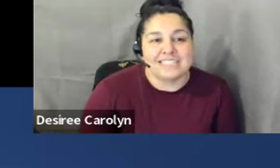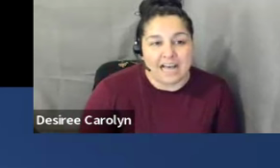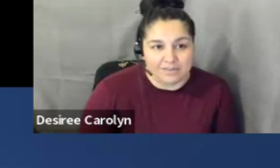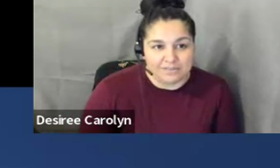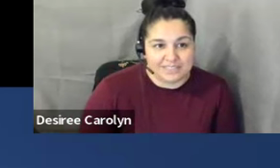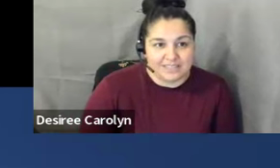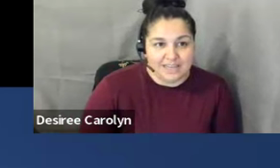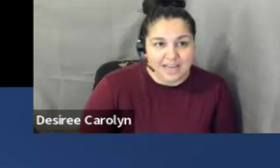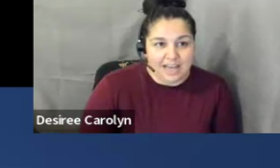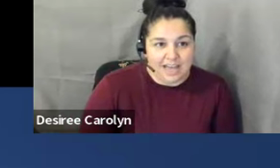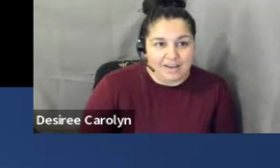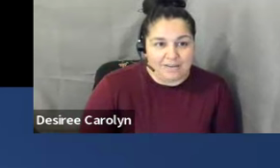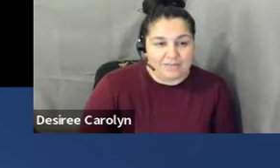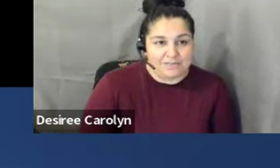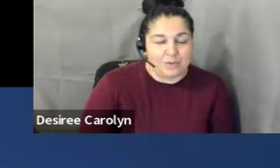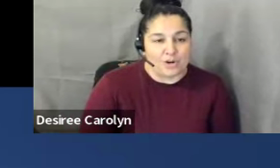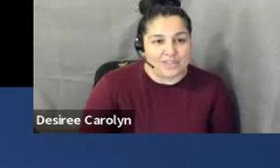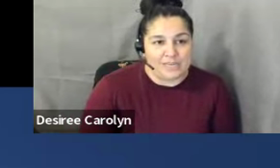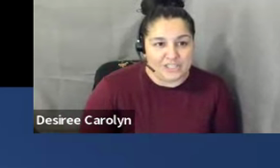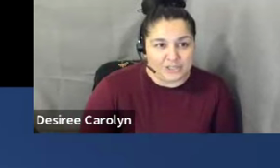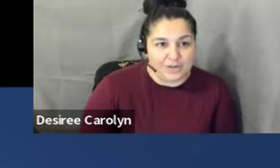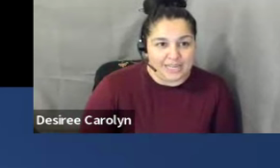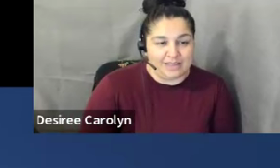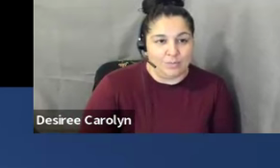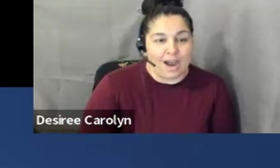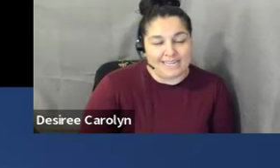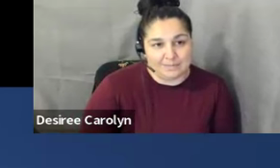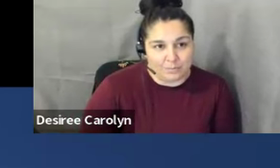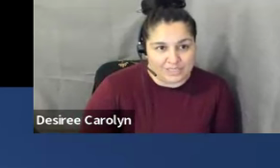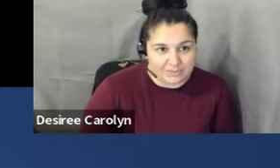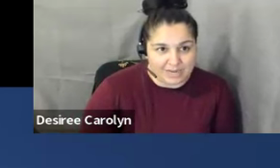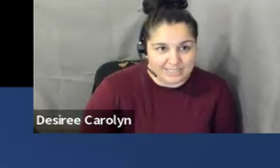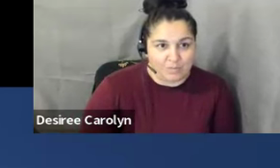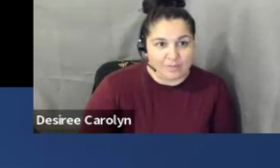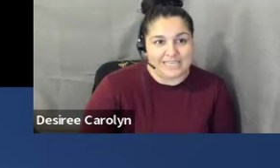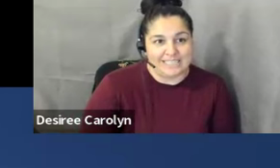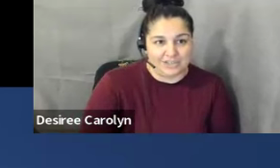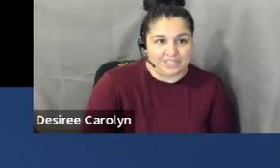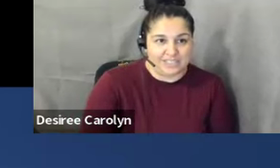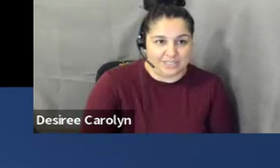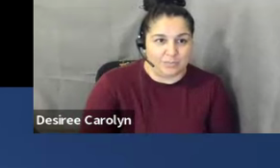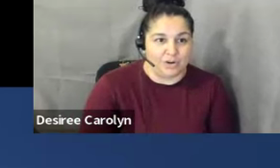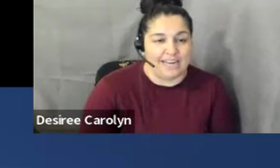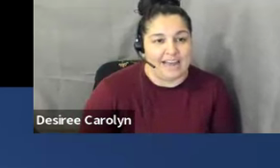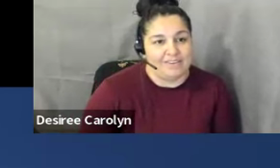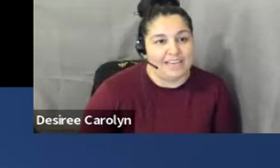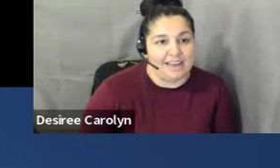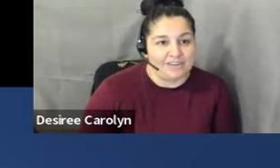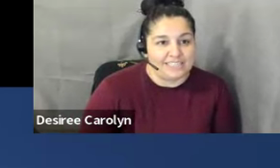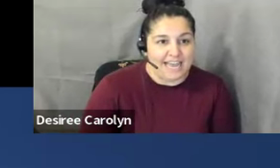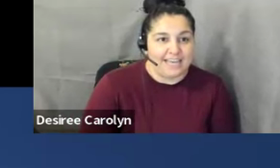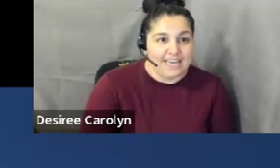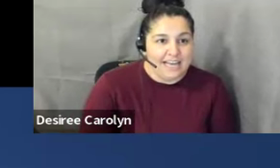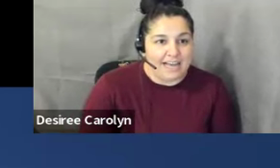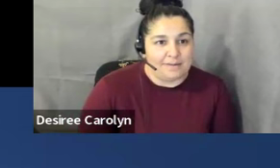remind ourselves of the work that we do and why it's important to us and why we continue to do this work and advocate